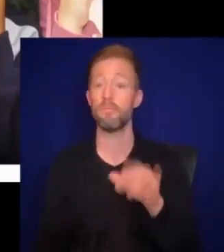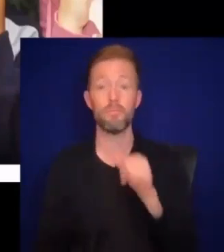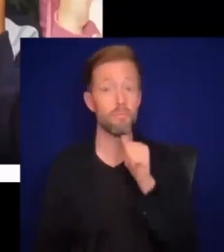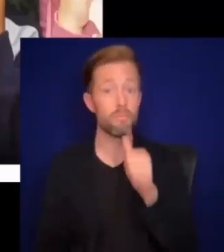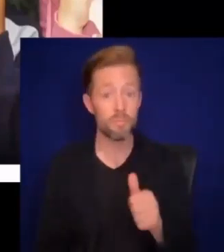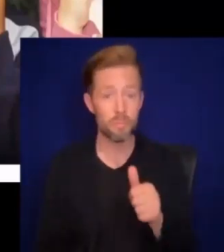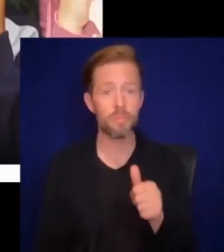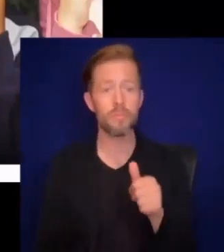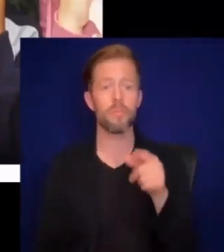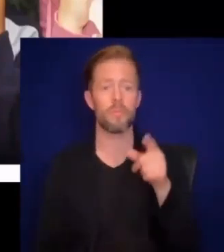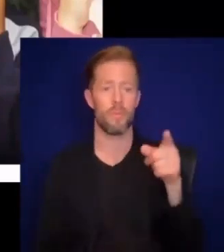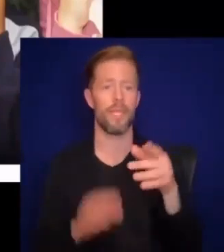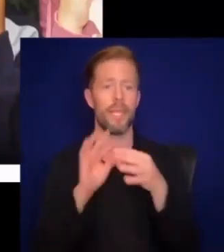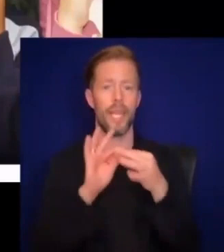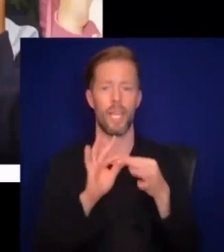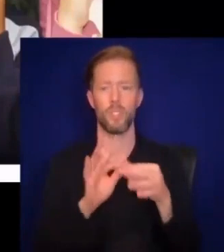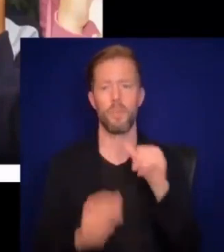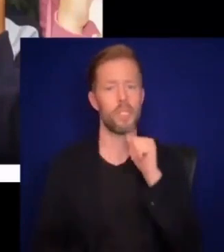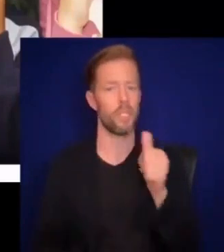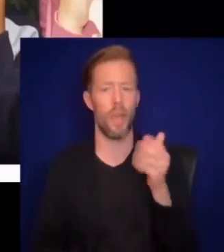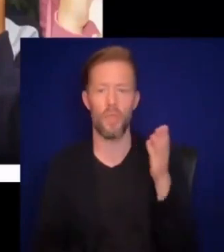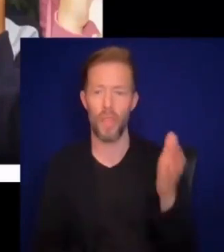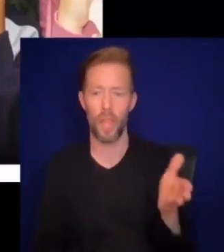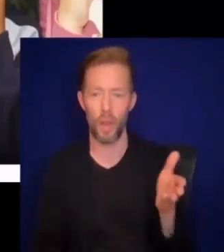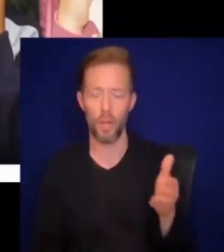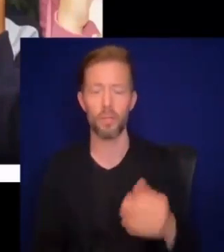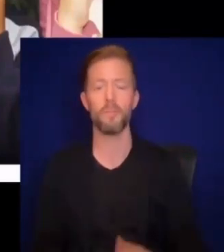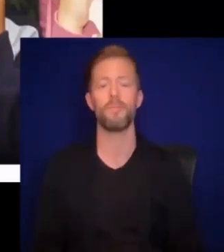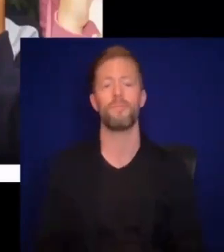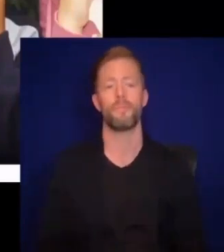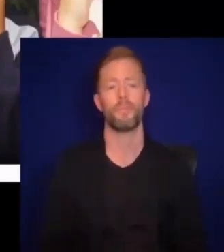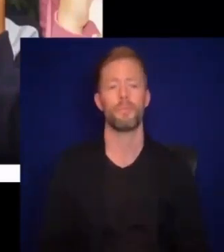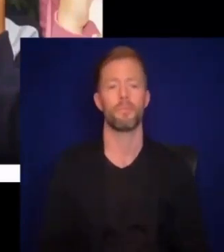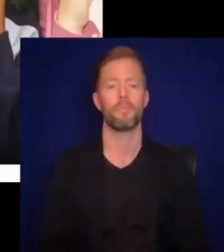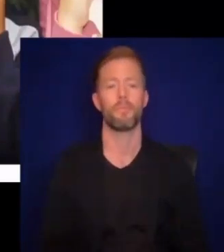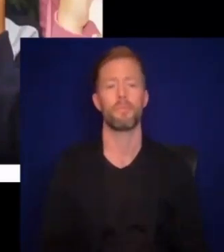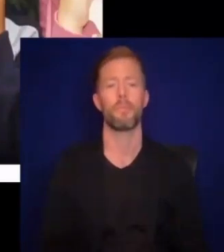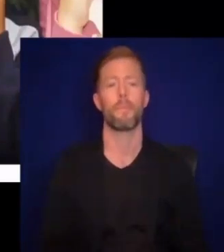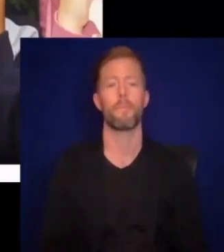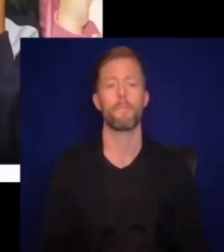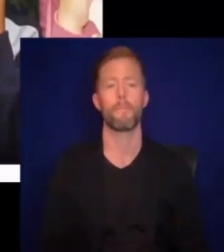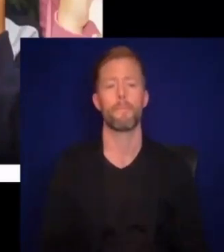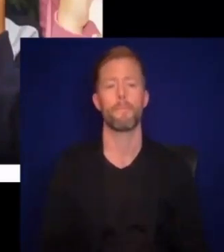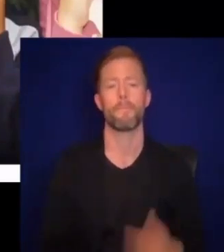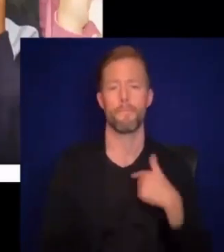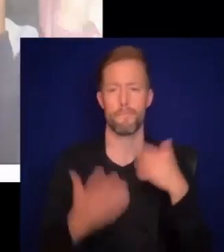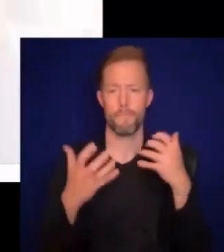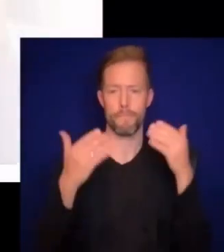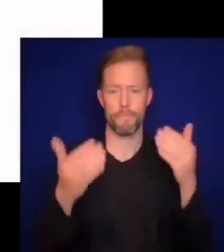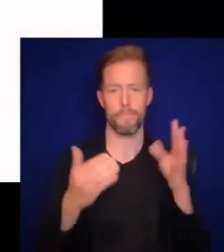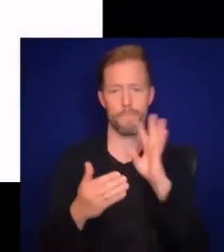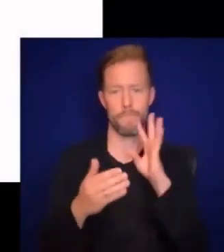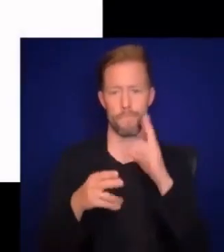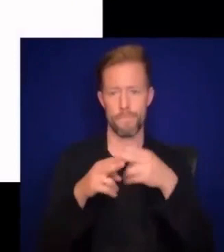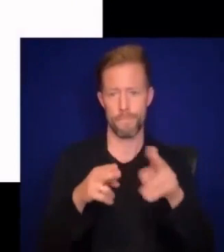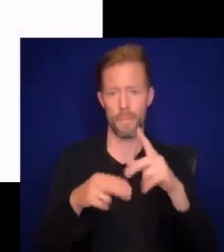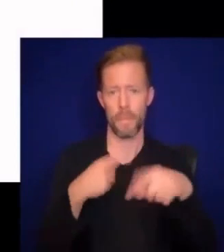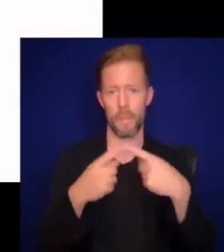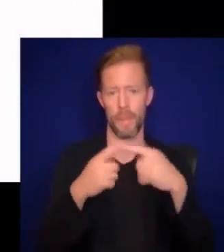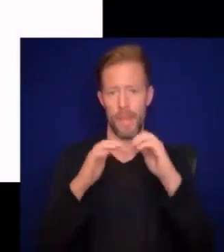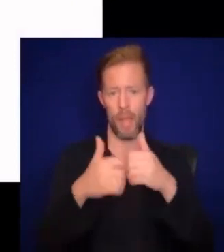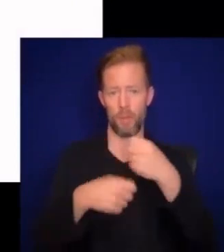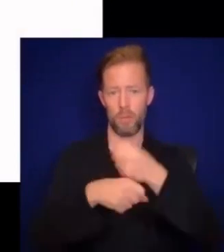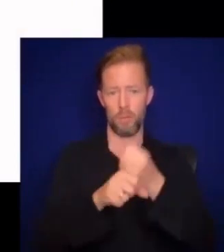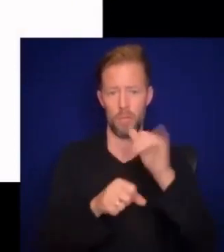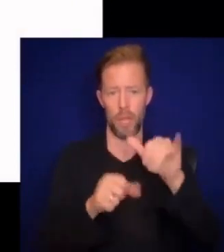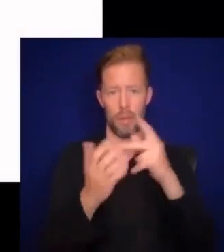because otherwise the engagement is not there. So let me talk a little bit, just briefly, about how